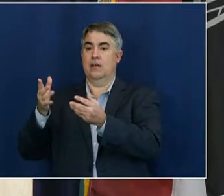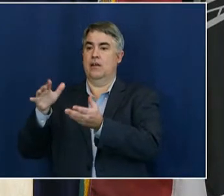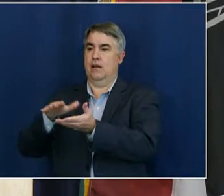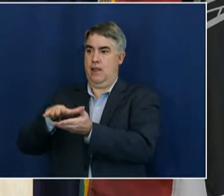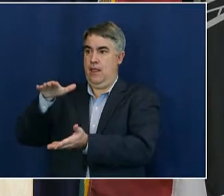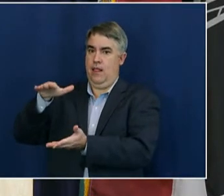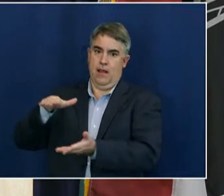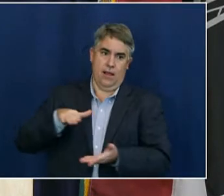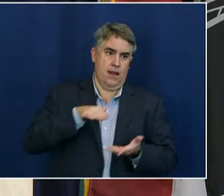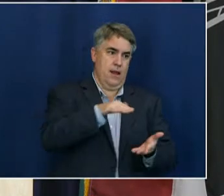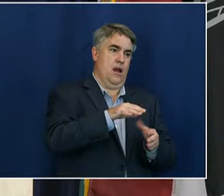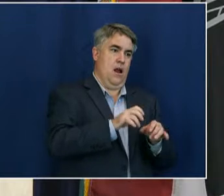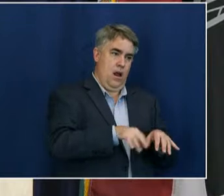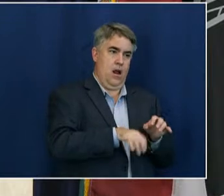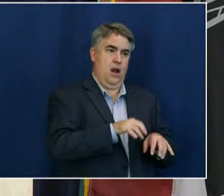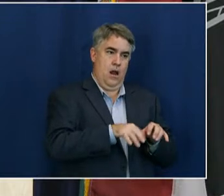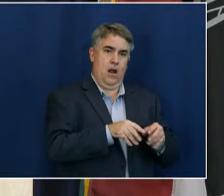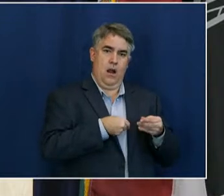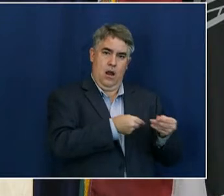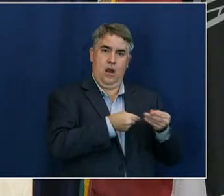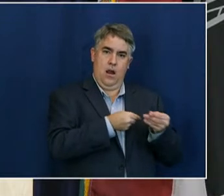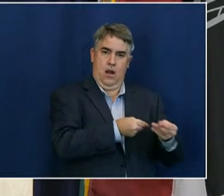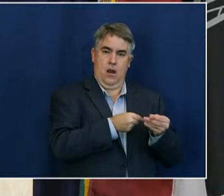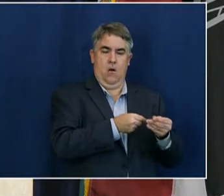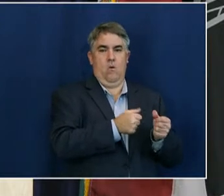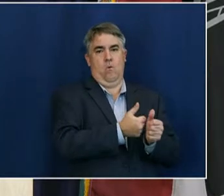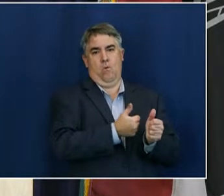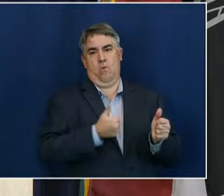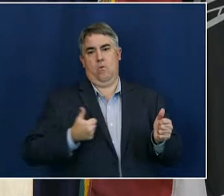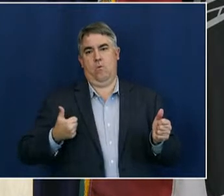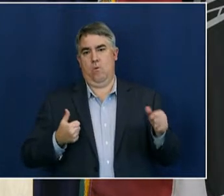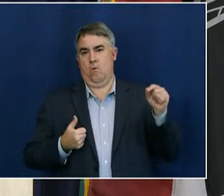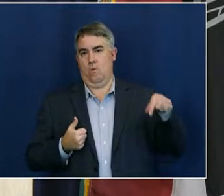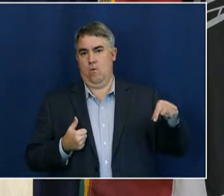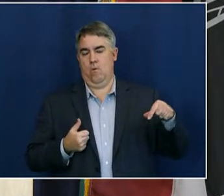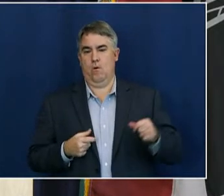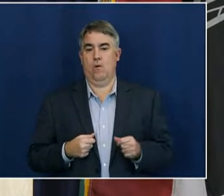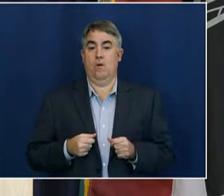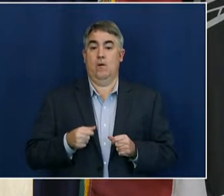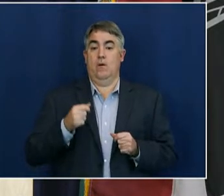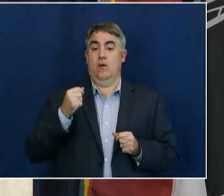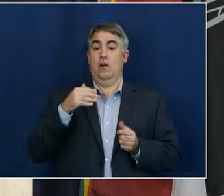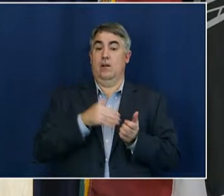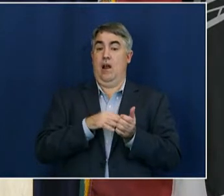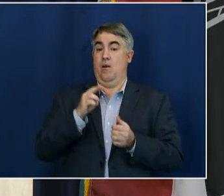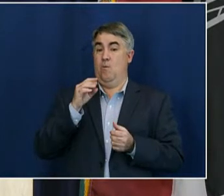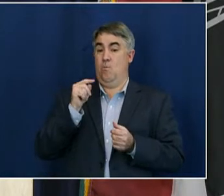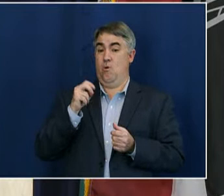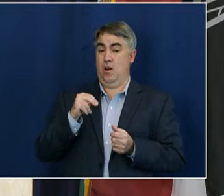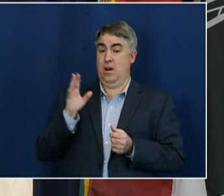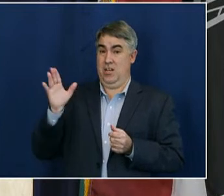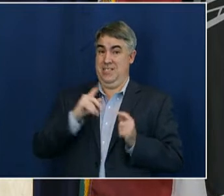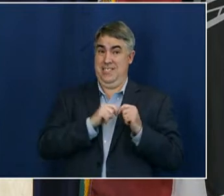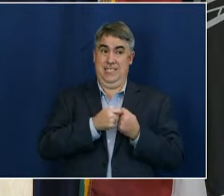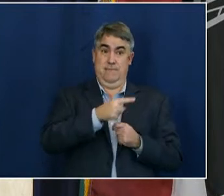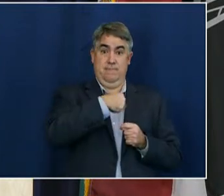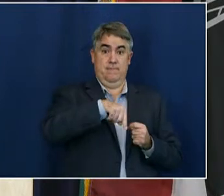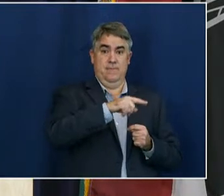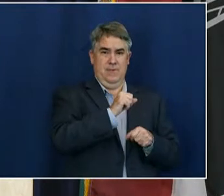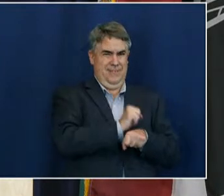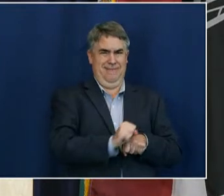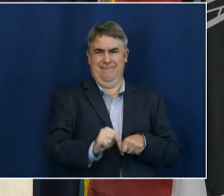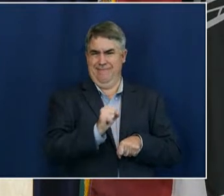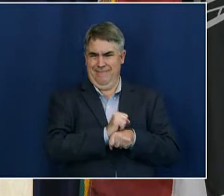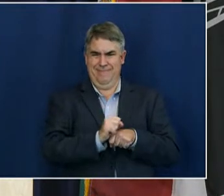some entities are sitting on vaccines that they have not utilized. And so Dr. Wooten and her team are working through with all the providers an approach designed